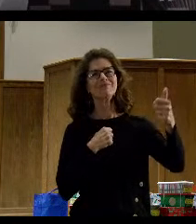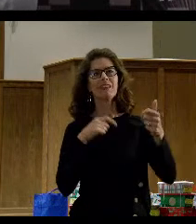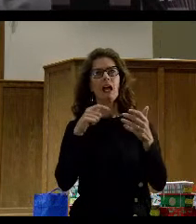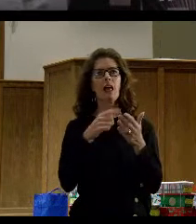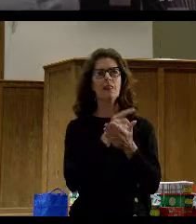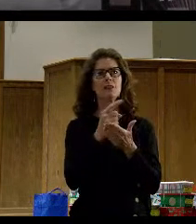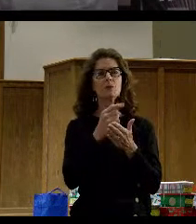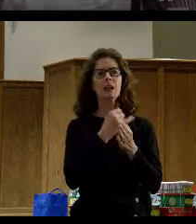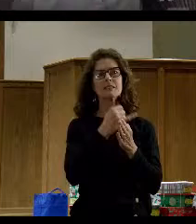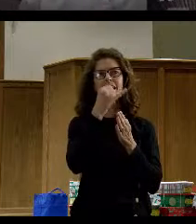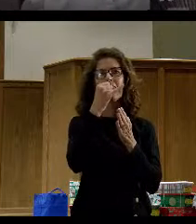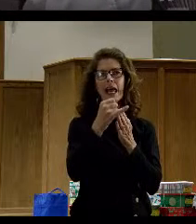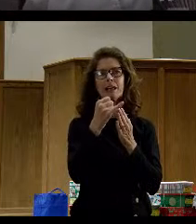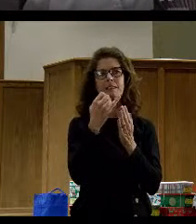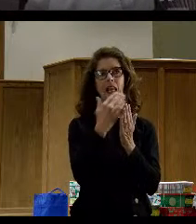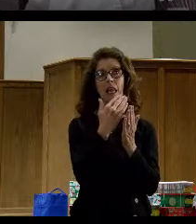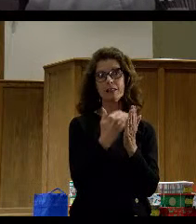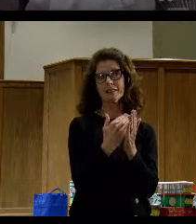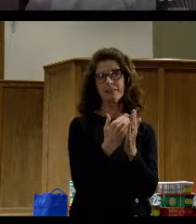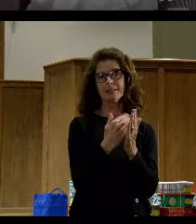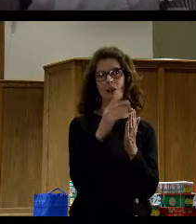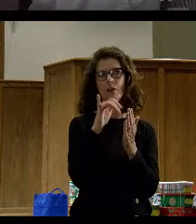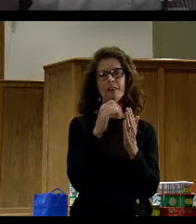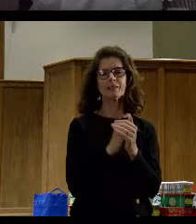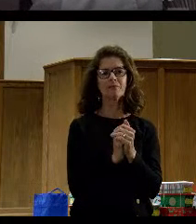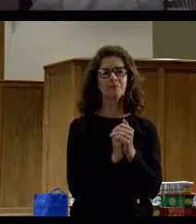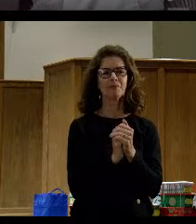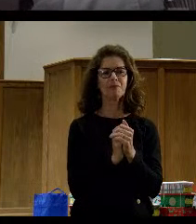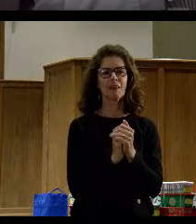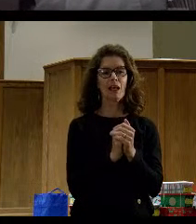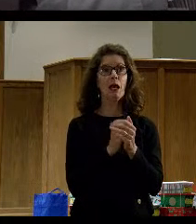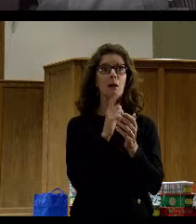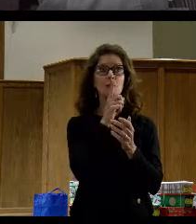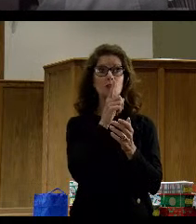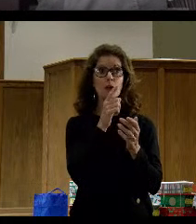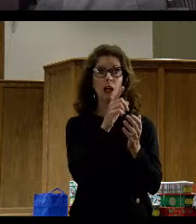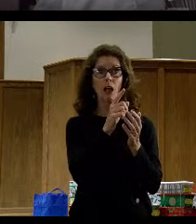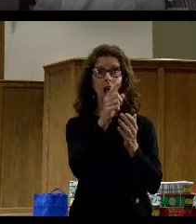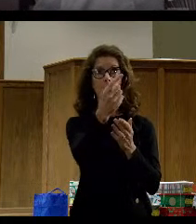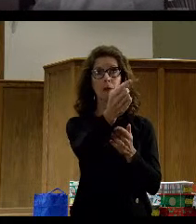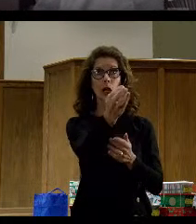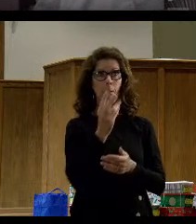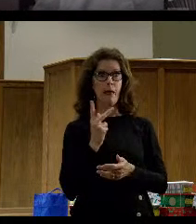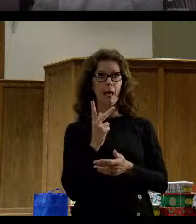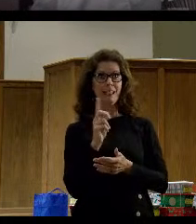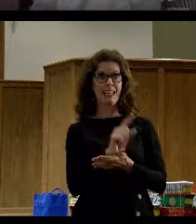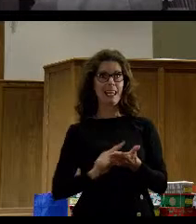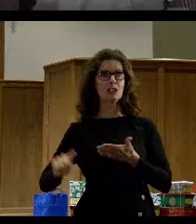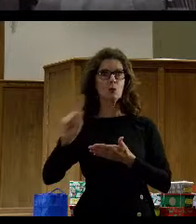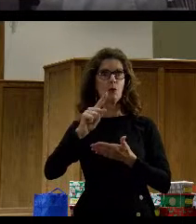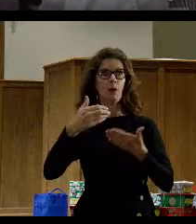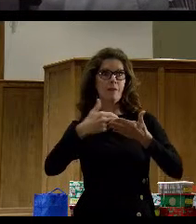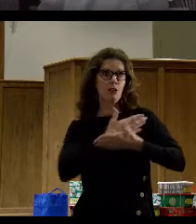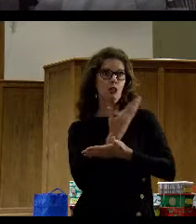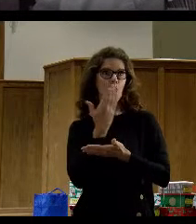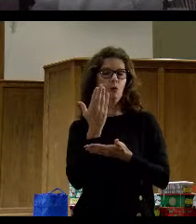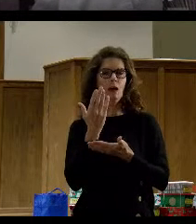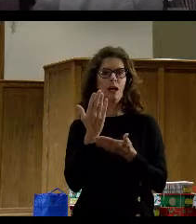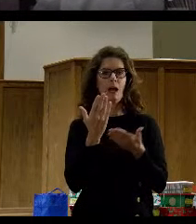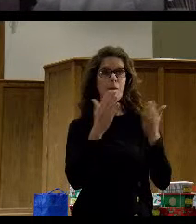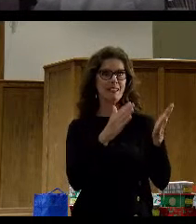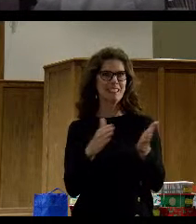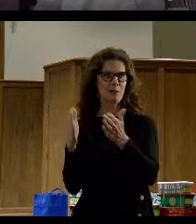this City on a Hill series. Make sure to come back next week. I'm excited about the new series. I'll tell you more about that next week.